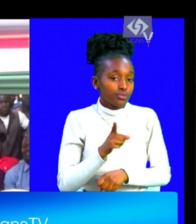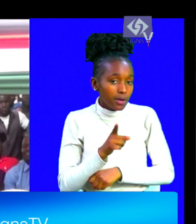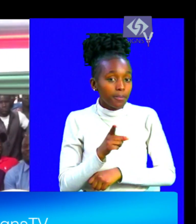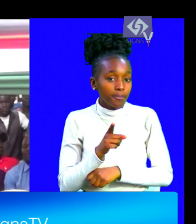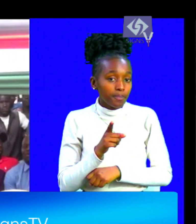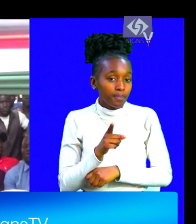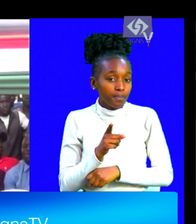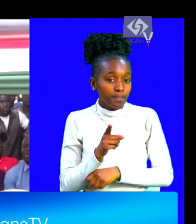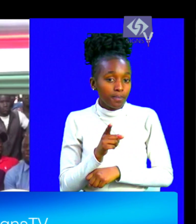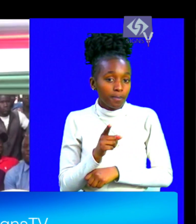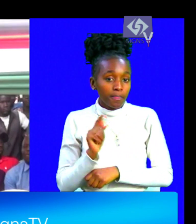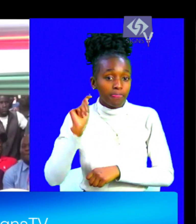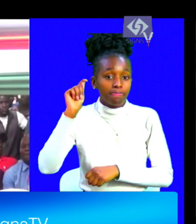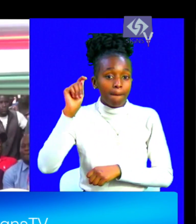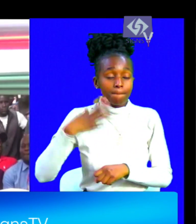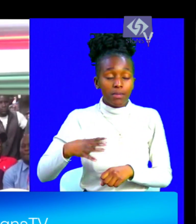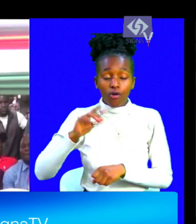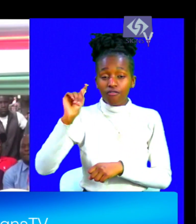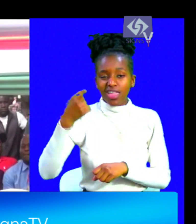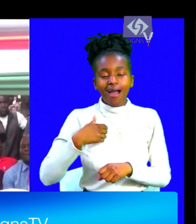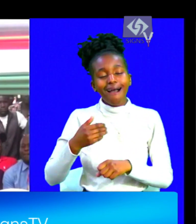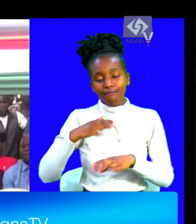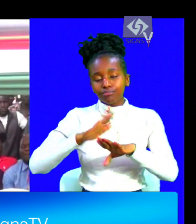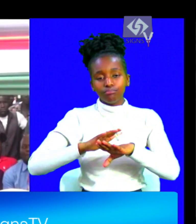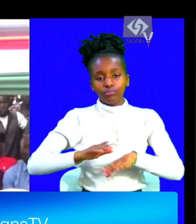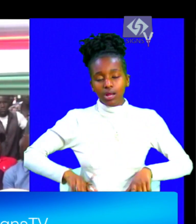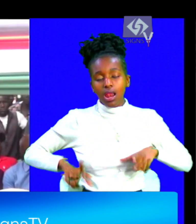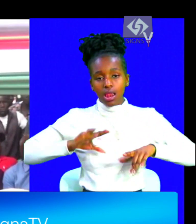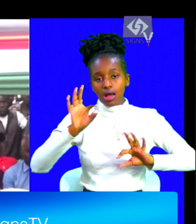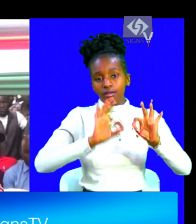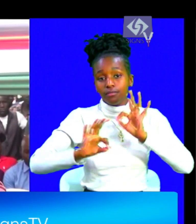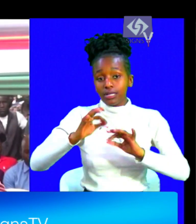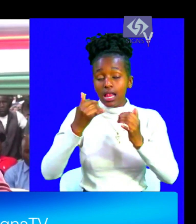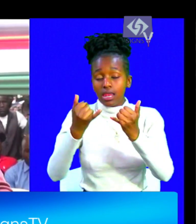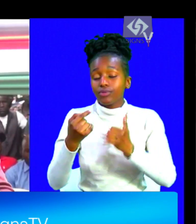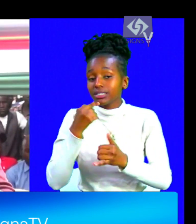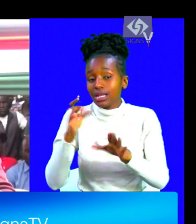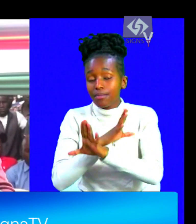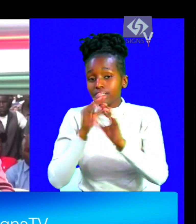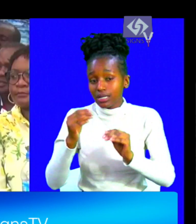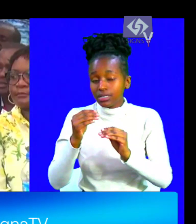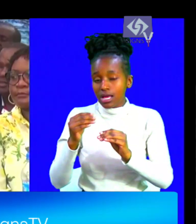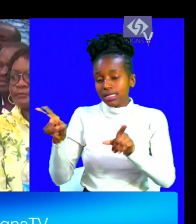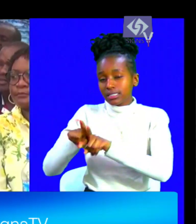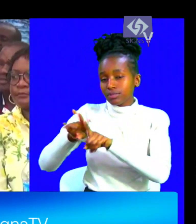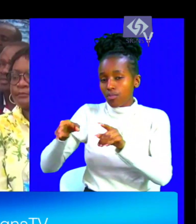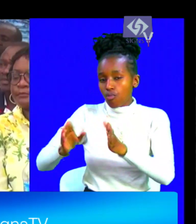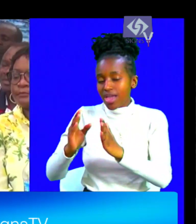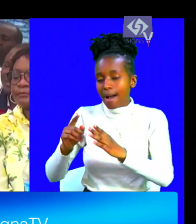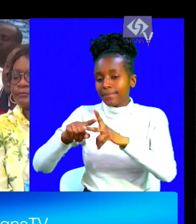can have a reasonable lifestyle. I want to encourage the president, the way he has started dealing with the sugar